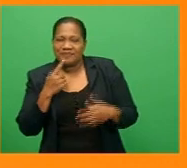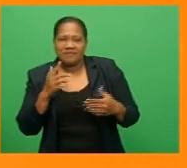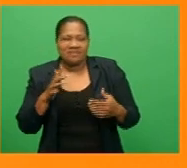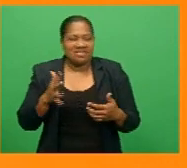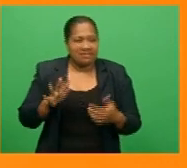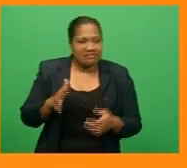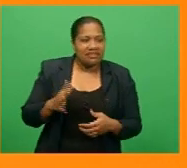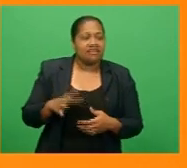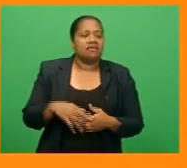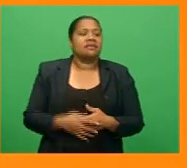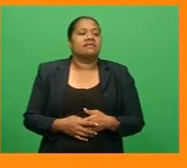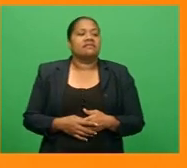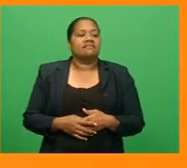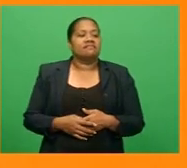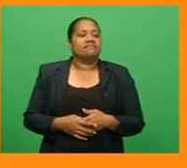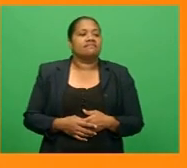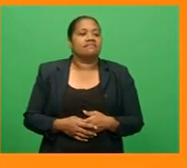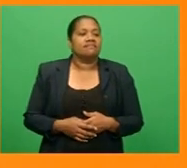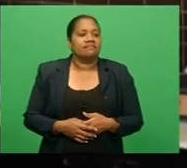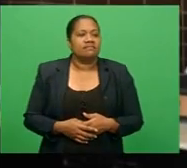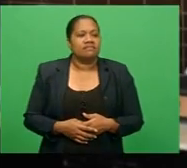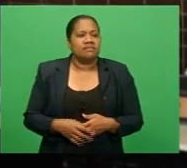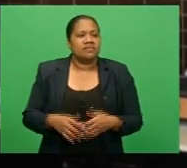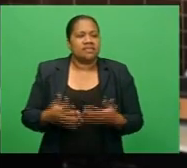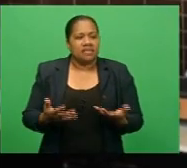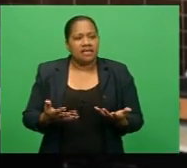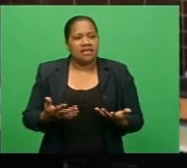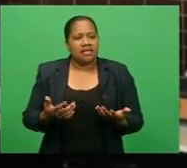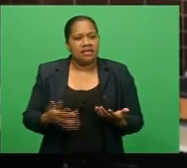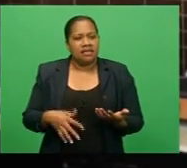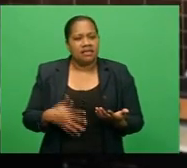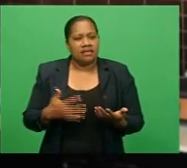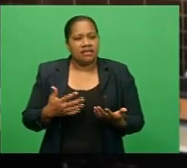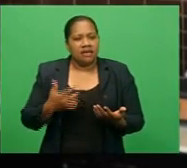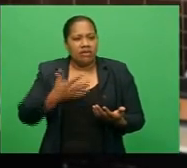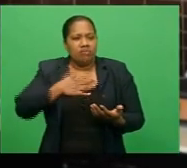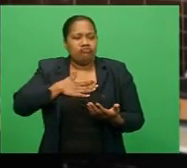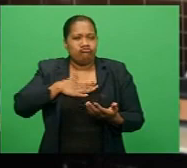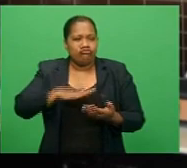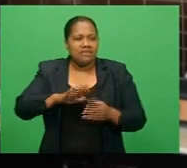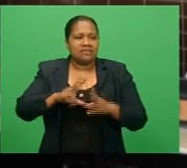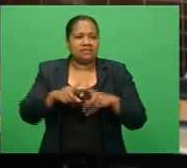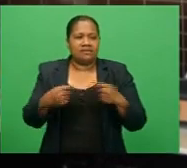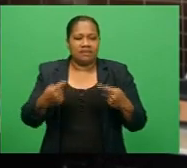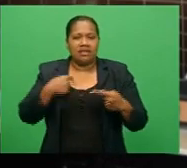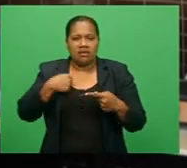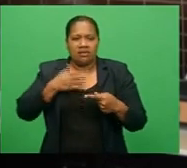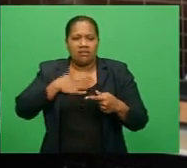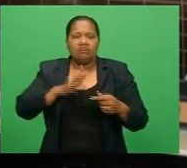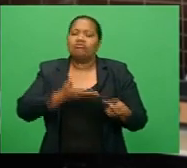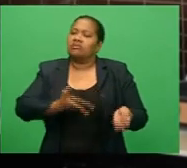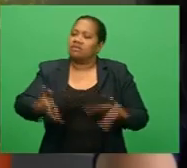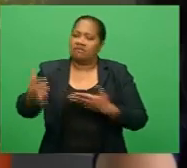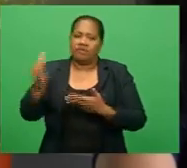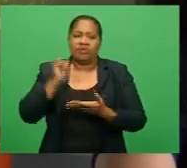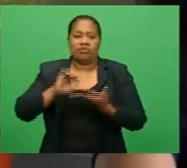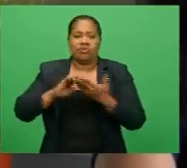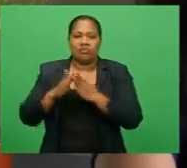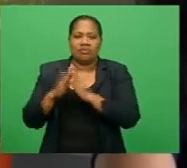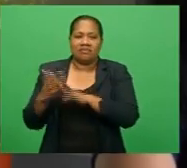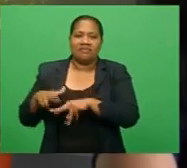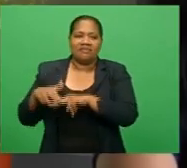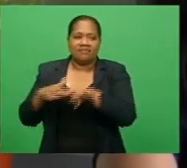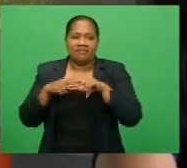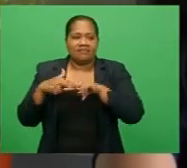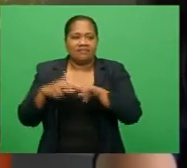And I thought I wanted to do something that I could give back to the community of Fiji.